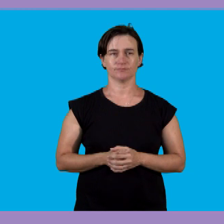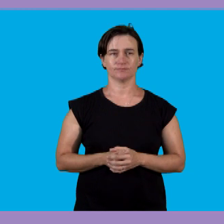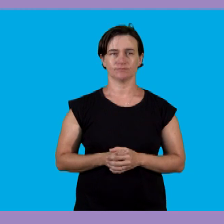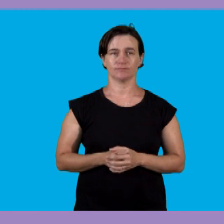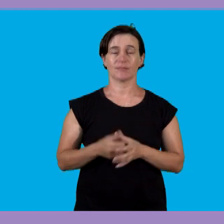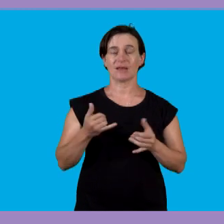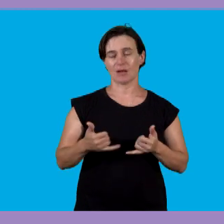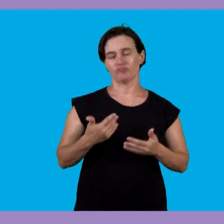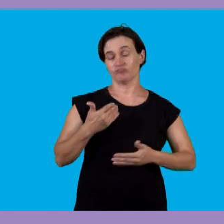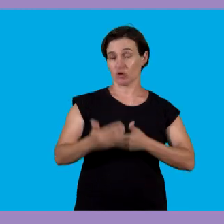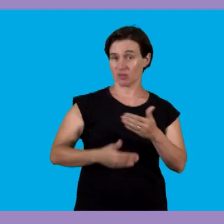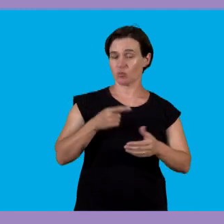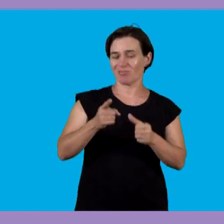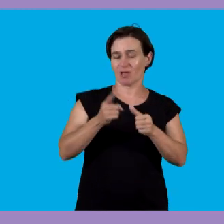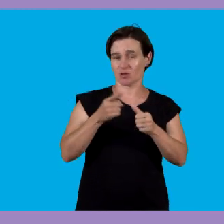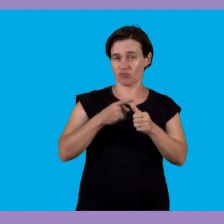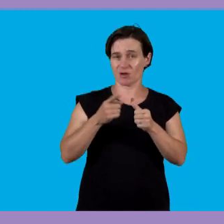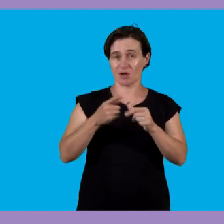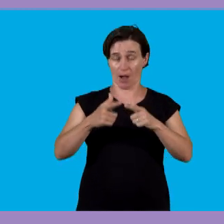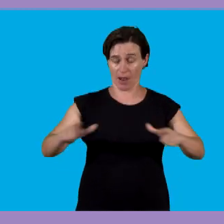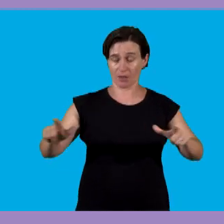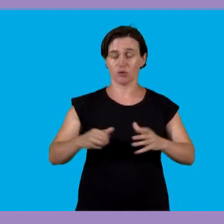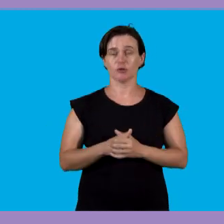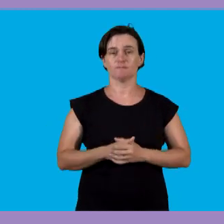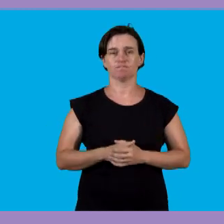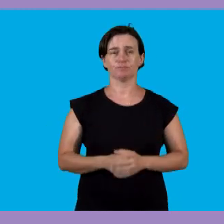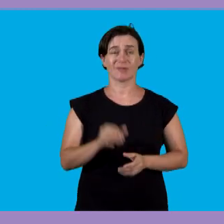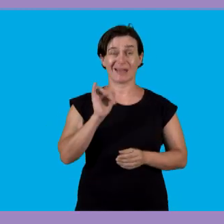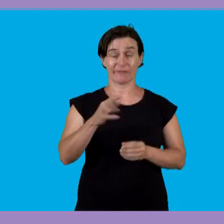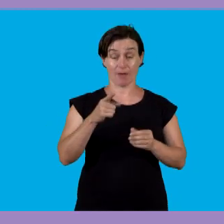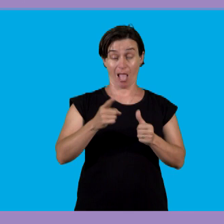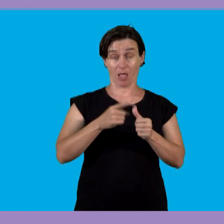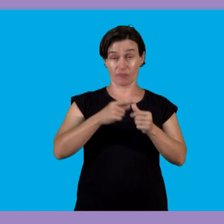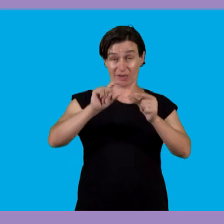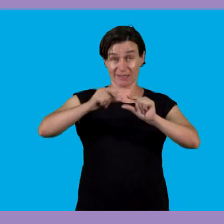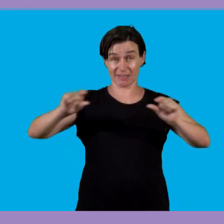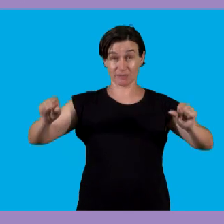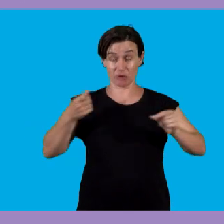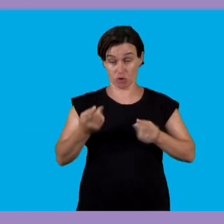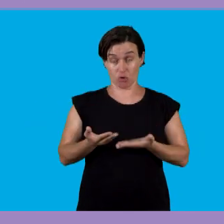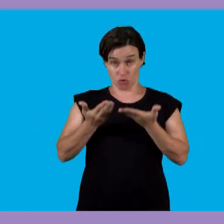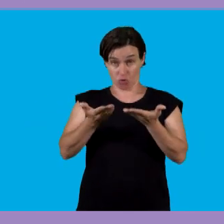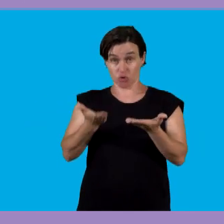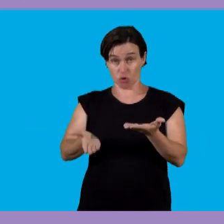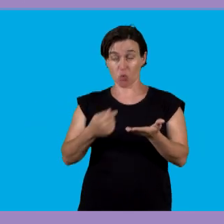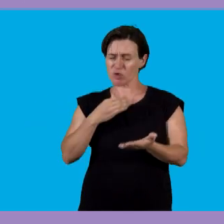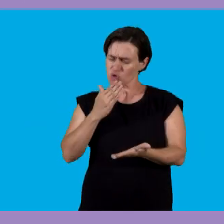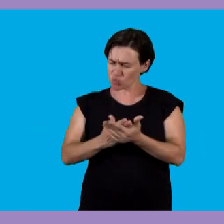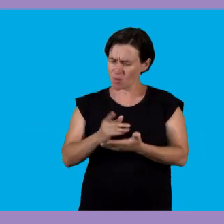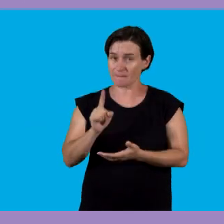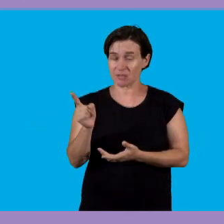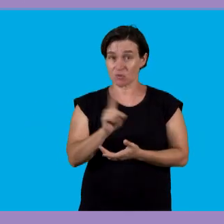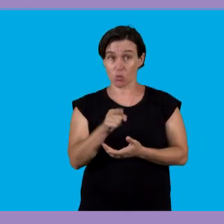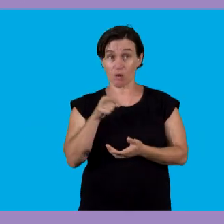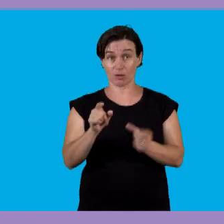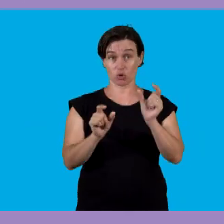Let's continue with our algebraic language. So when an algebraic expression is presented, we make sure that the terms